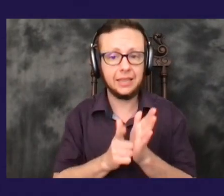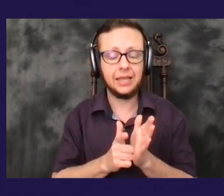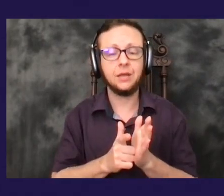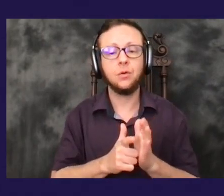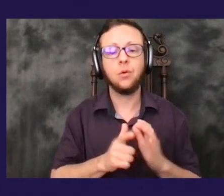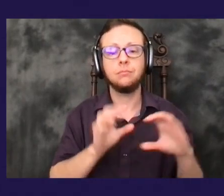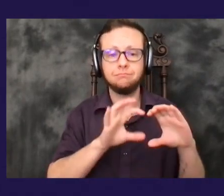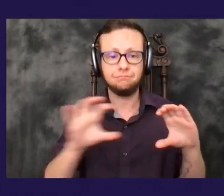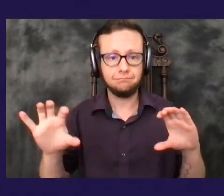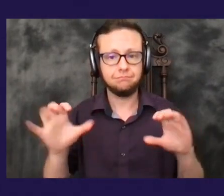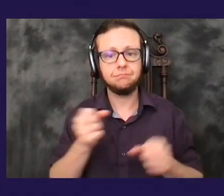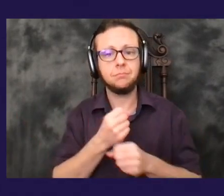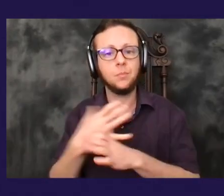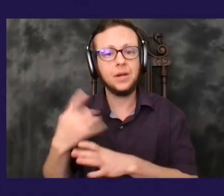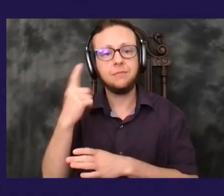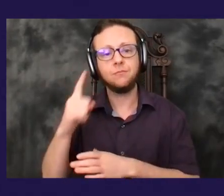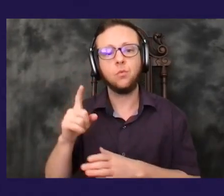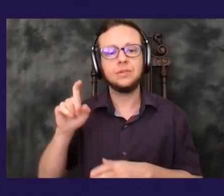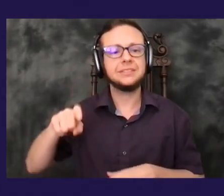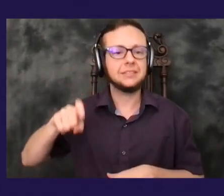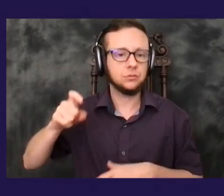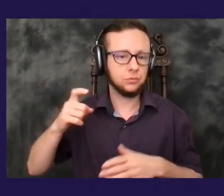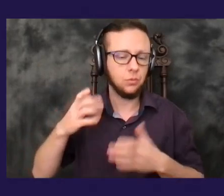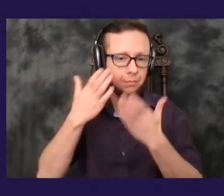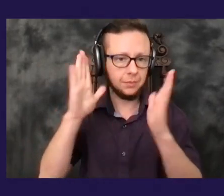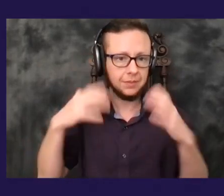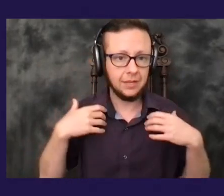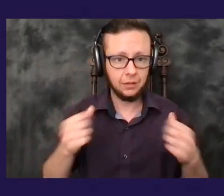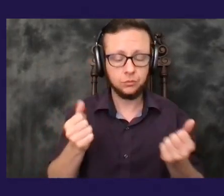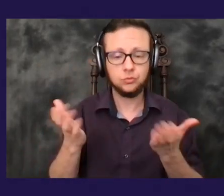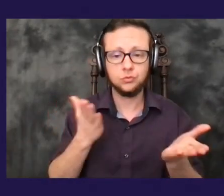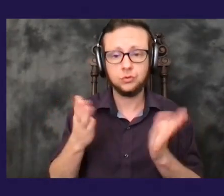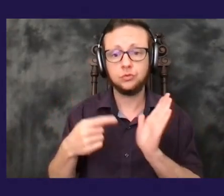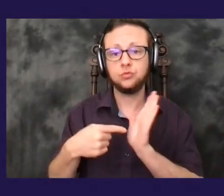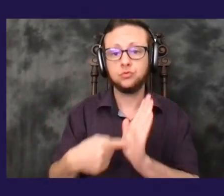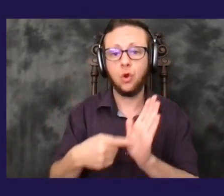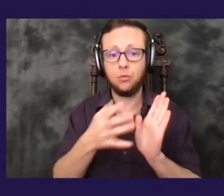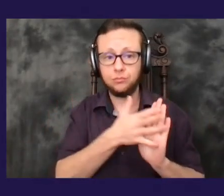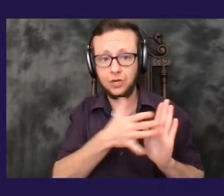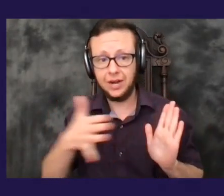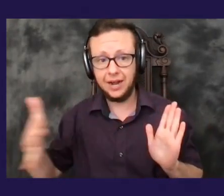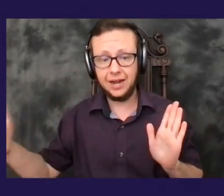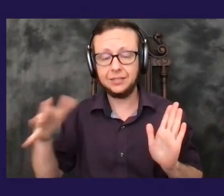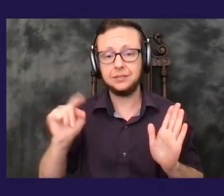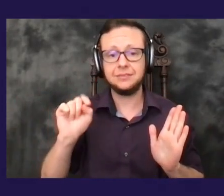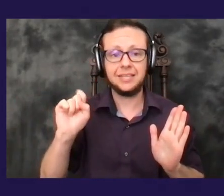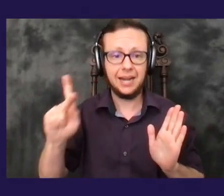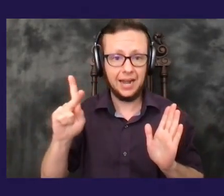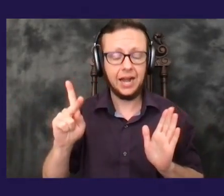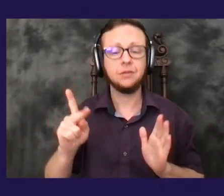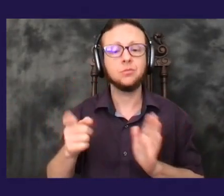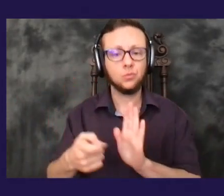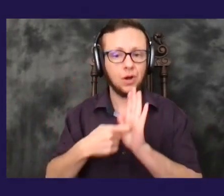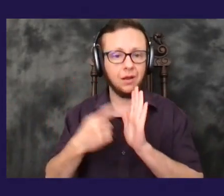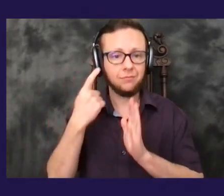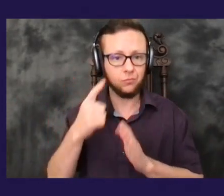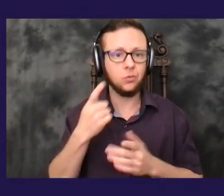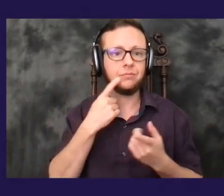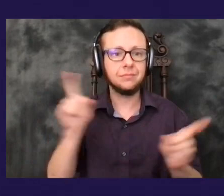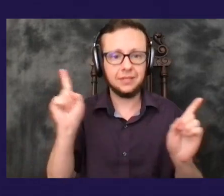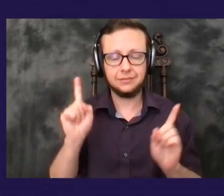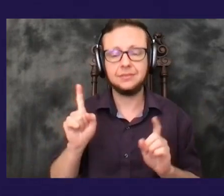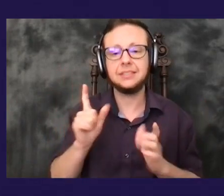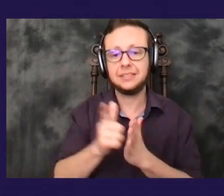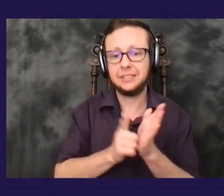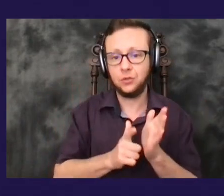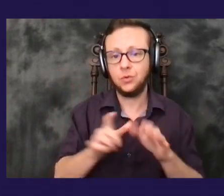for the essential public health services. It shows the range of tasks required for effective legal action in public health. Each